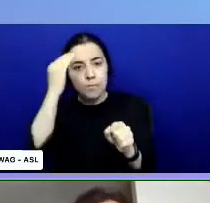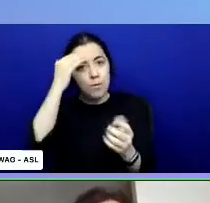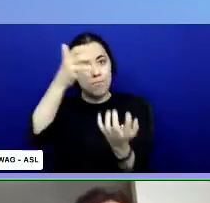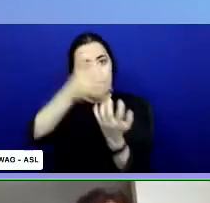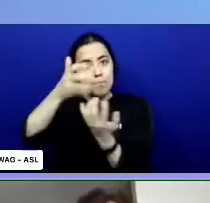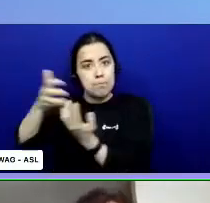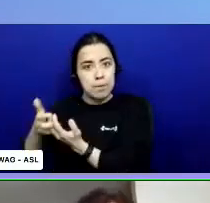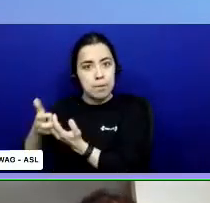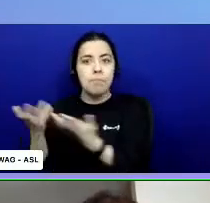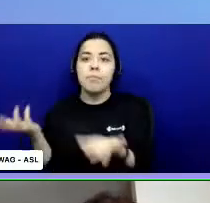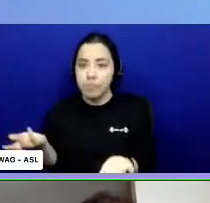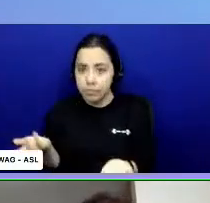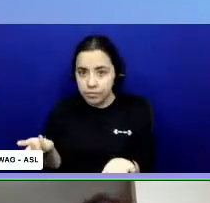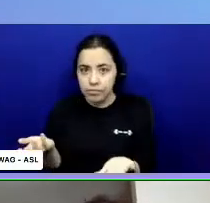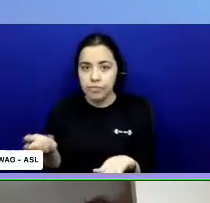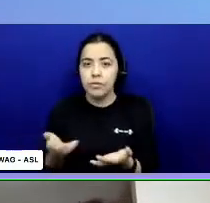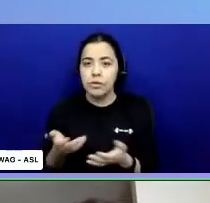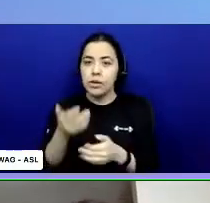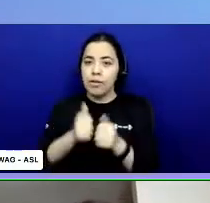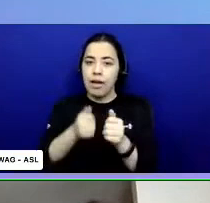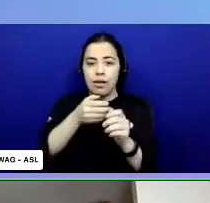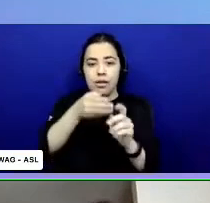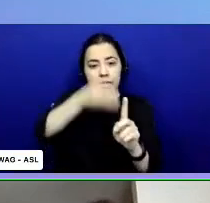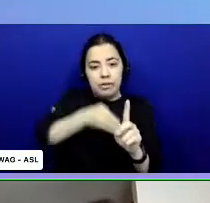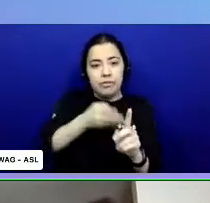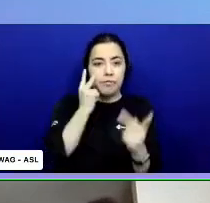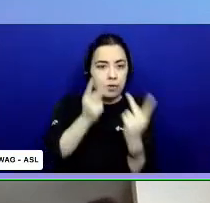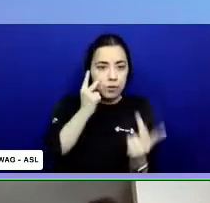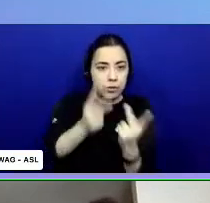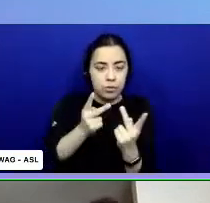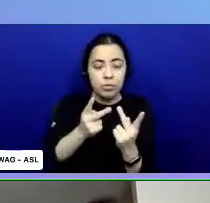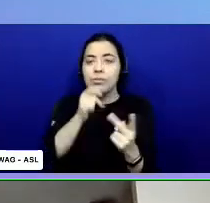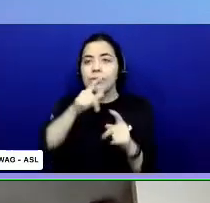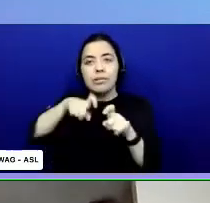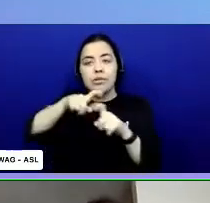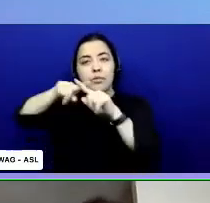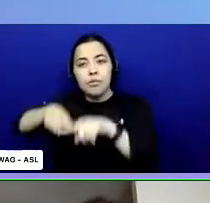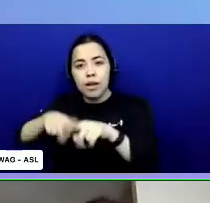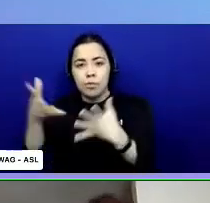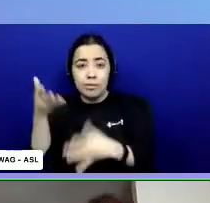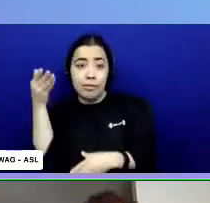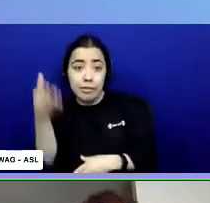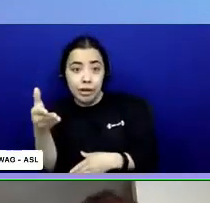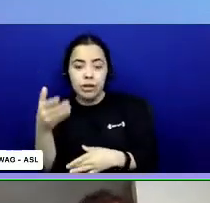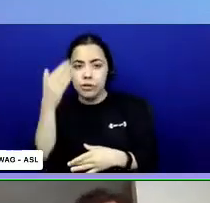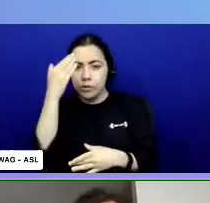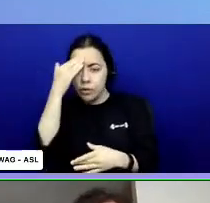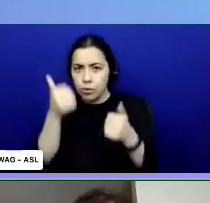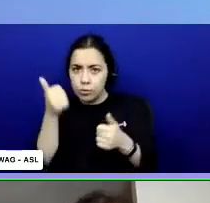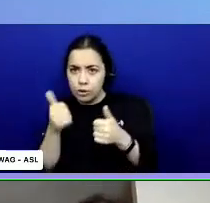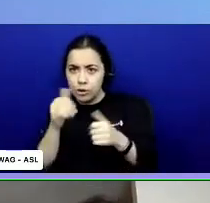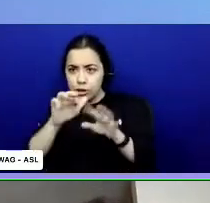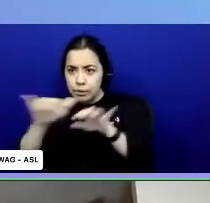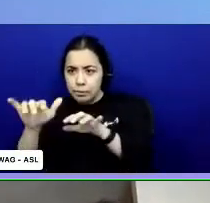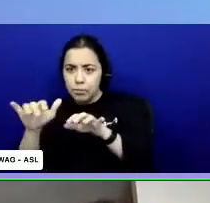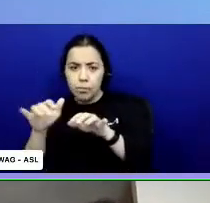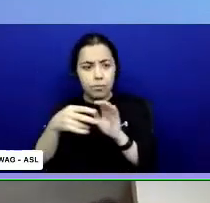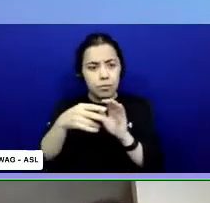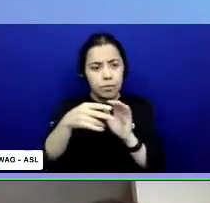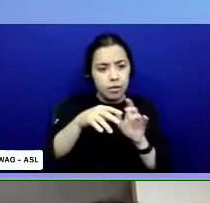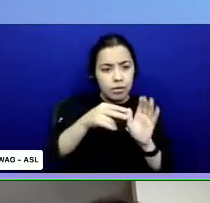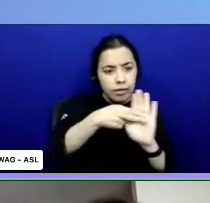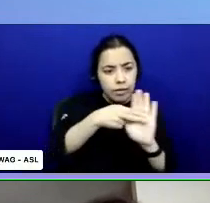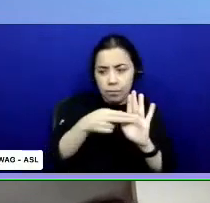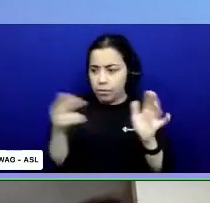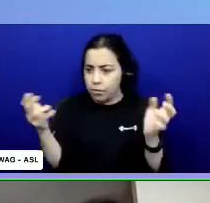basis. So we don't need to rely on what's there in the markup to know which inputs are associated with which input labels. And then